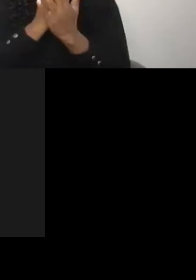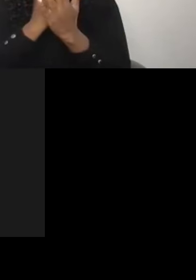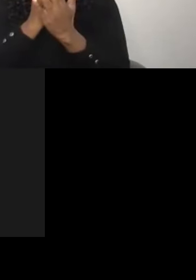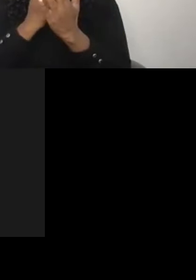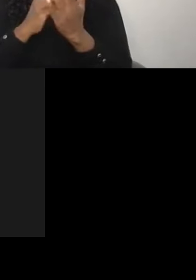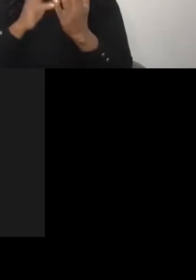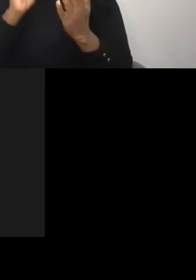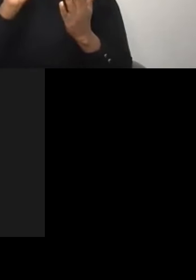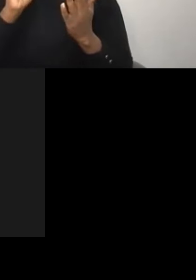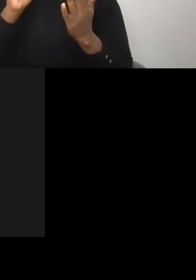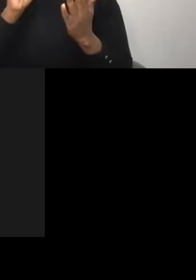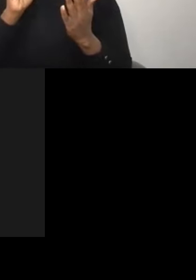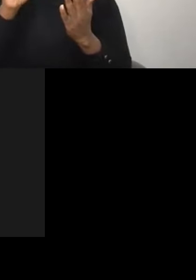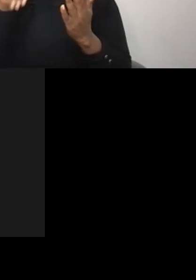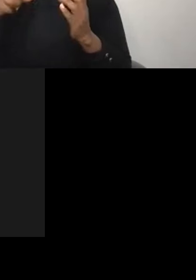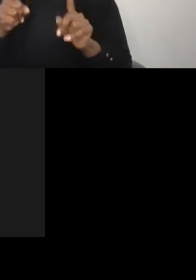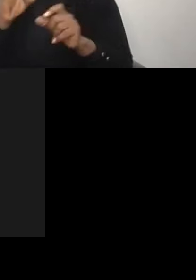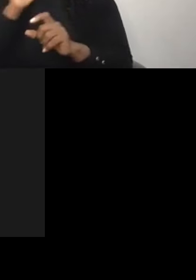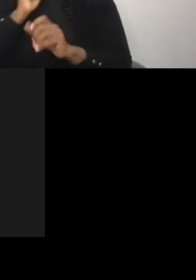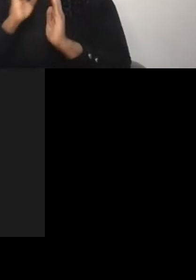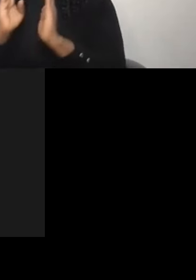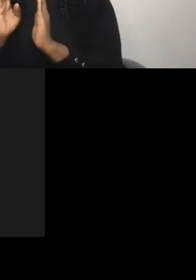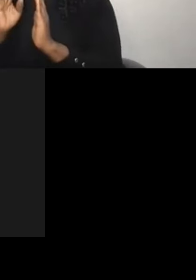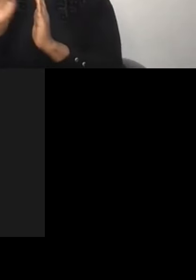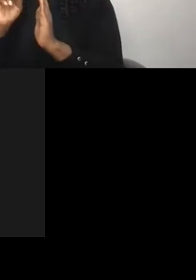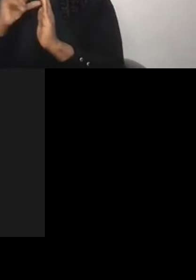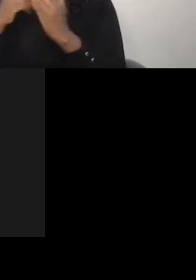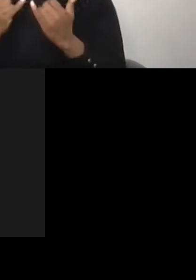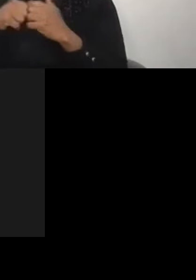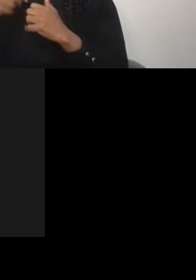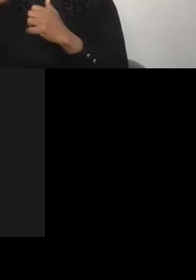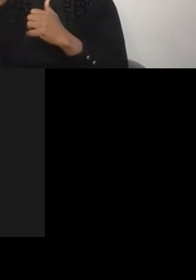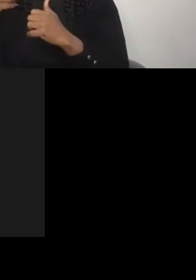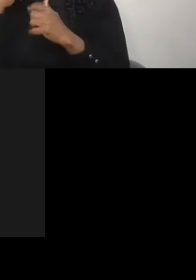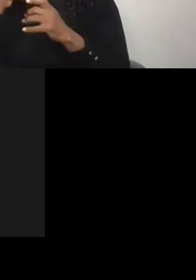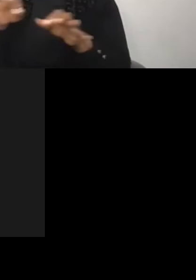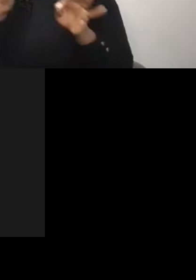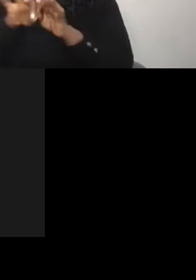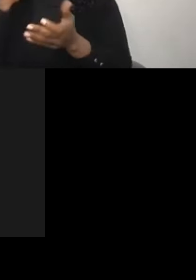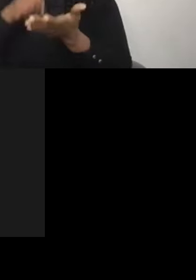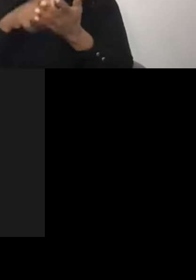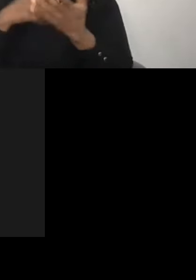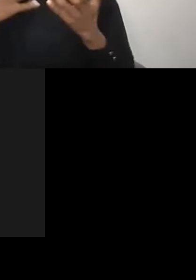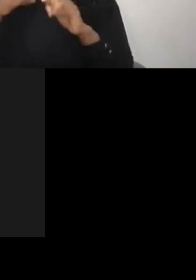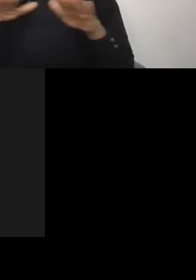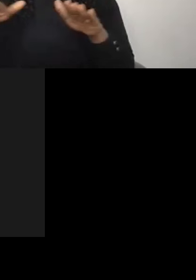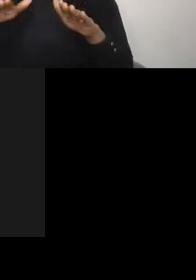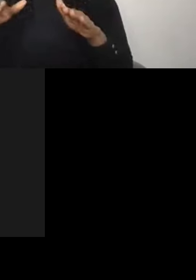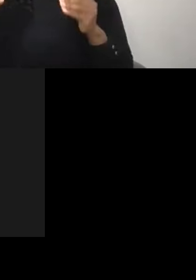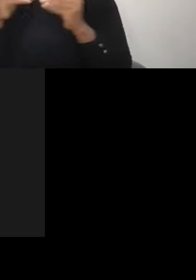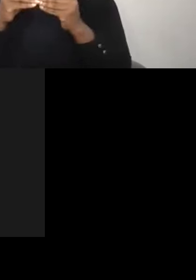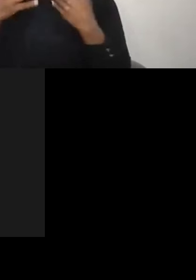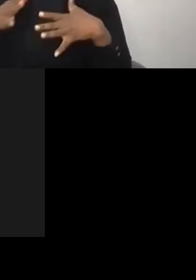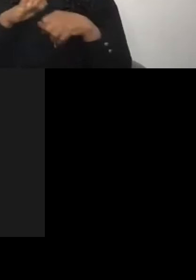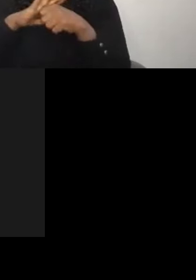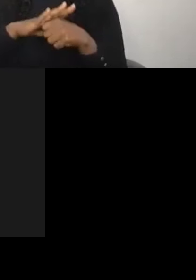And so in this stage of where we are in history, I think it's important to recognize that a lot of our kids are under more stress